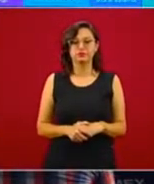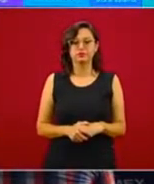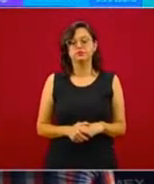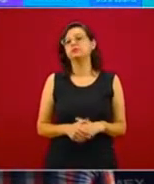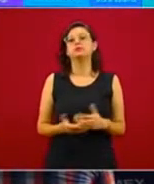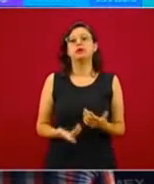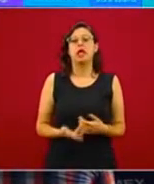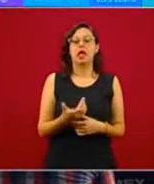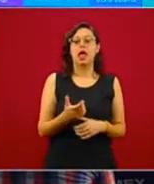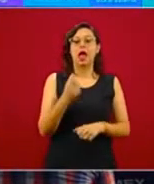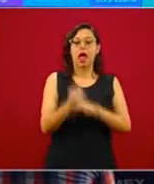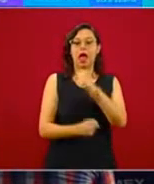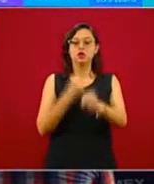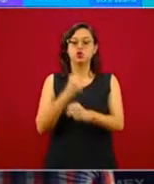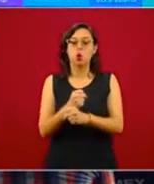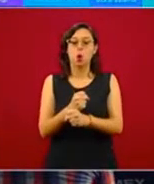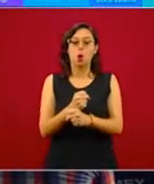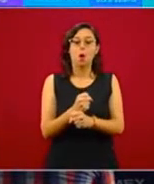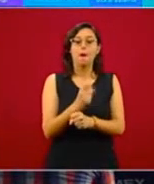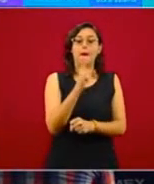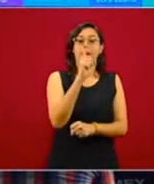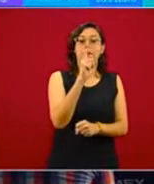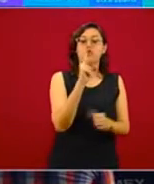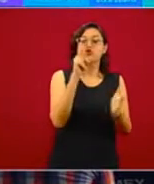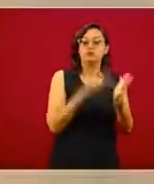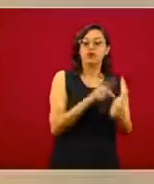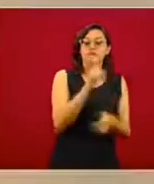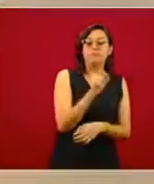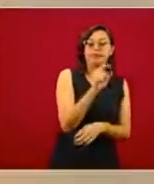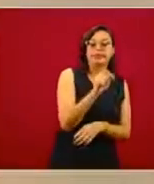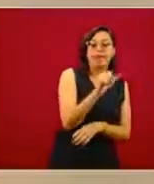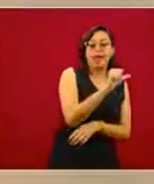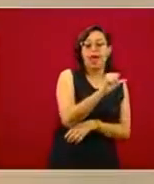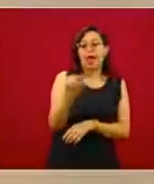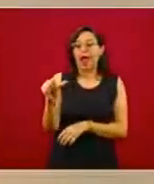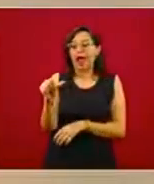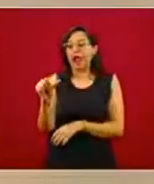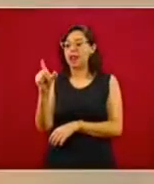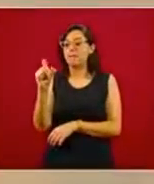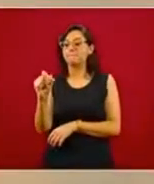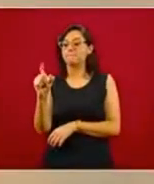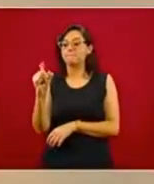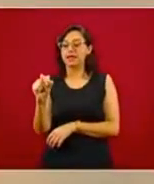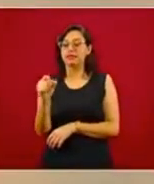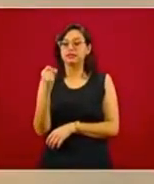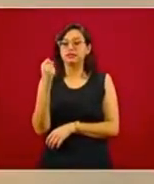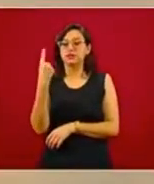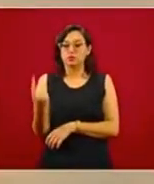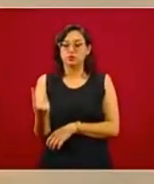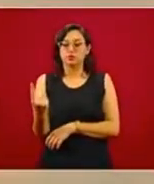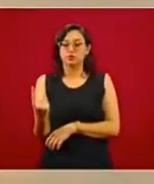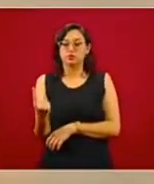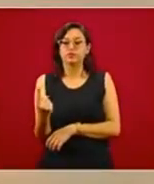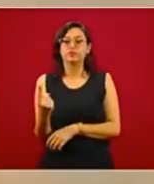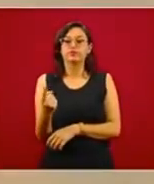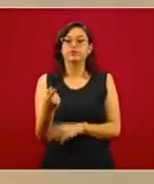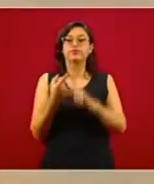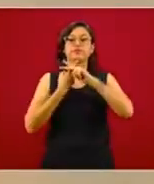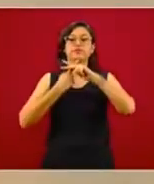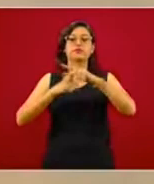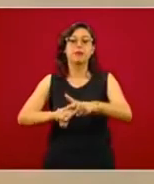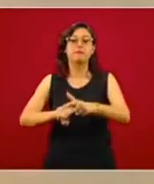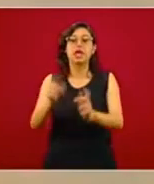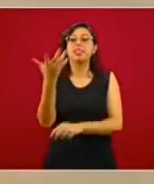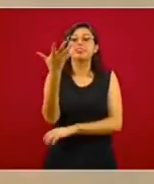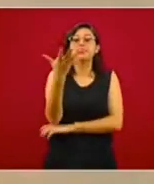date, the commencement for this new cycle 2020 to 2021 would